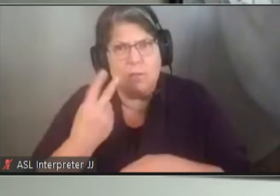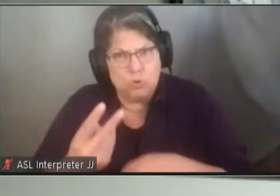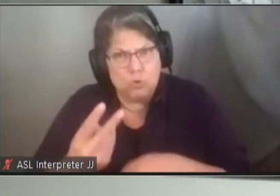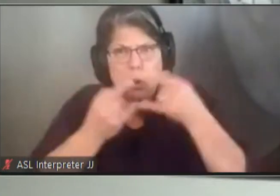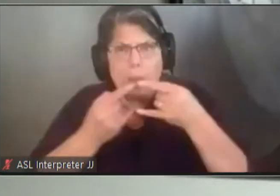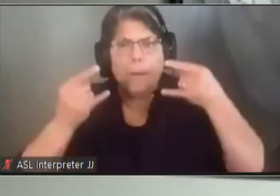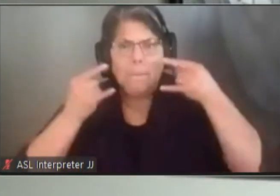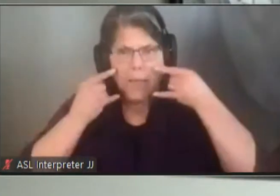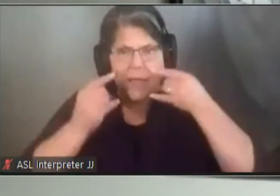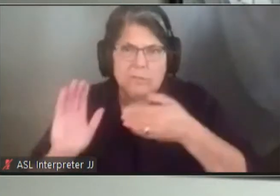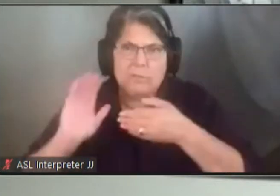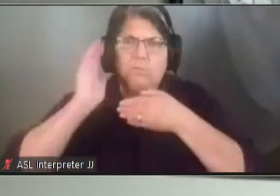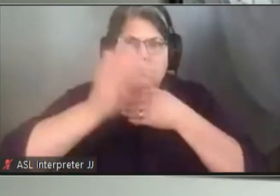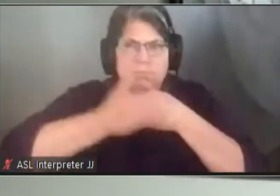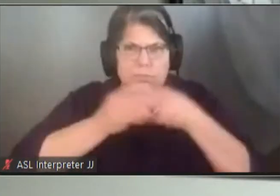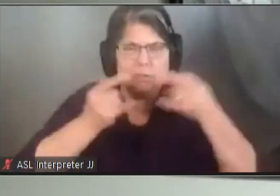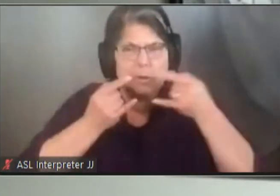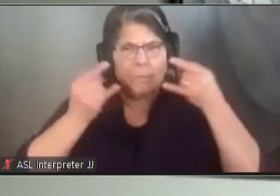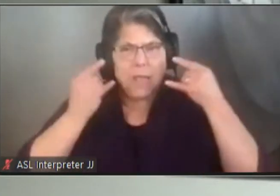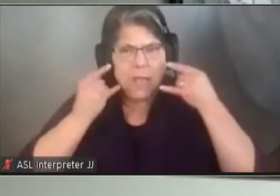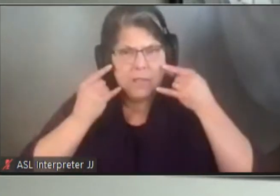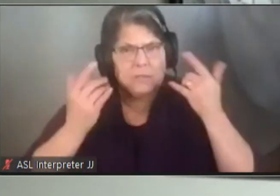because it can dislodge the